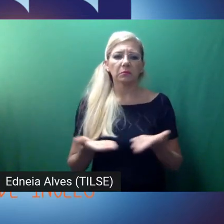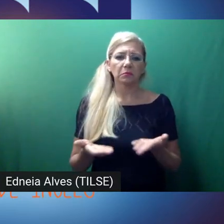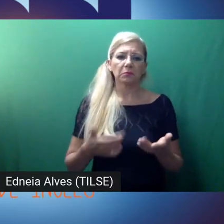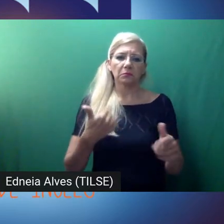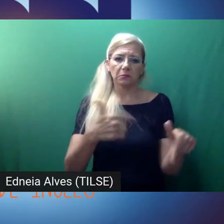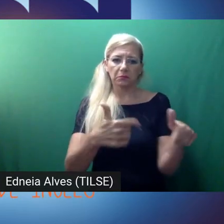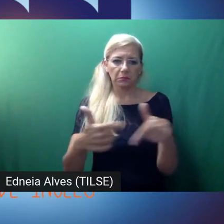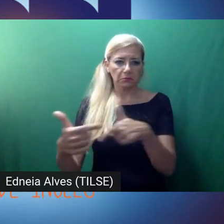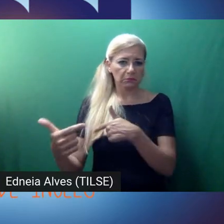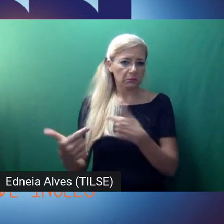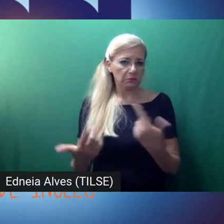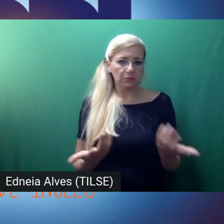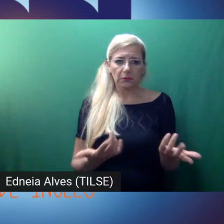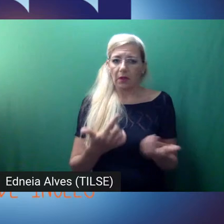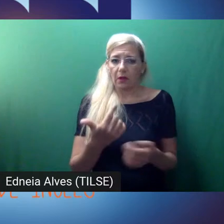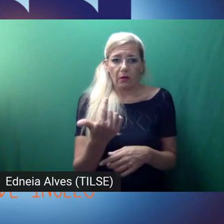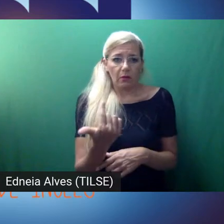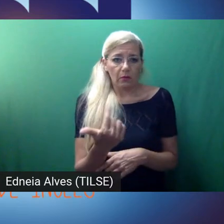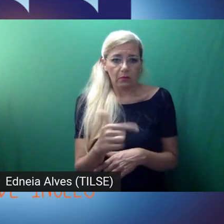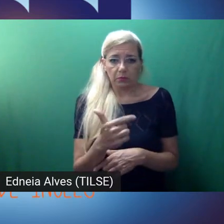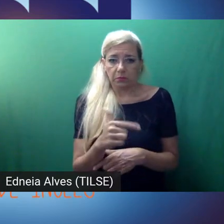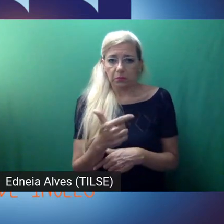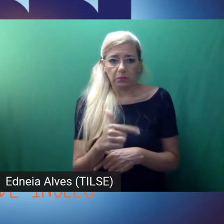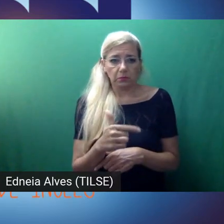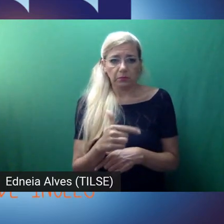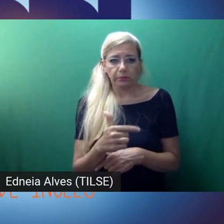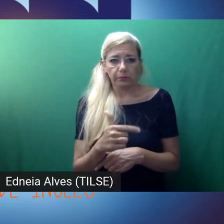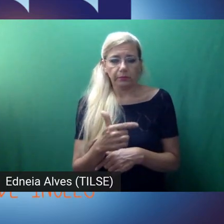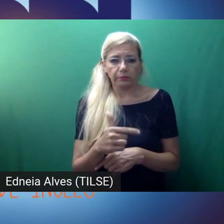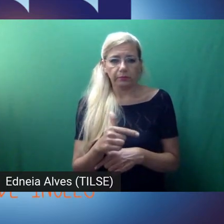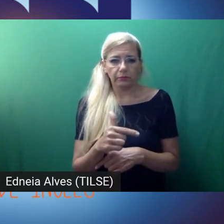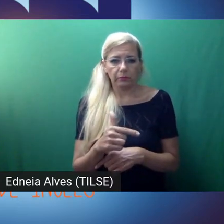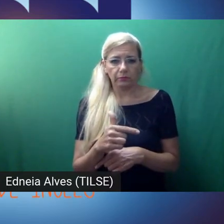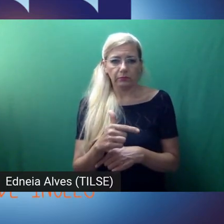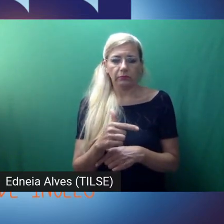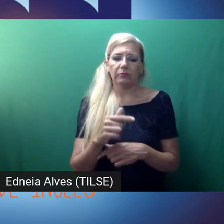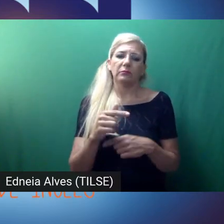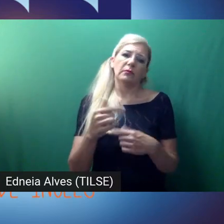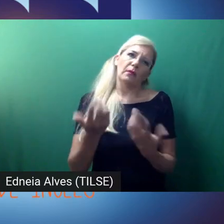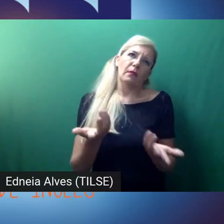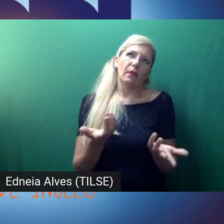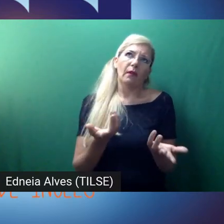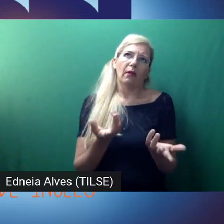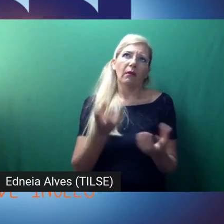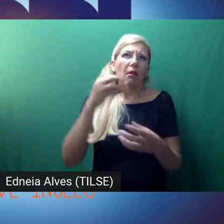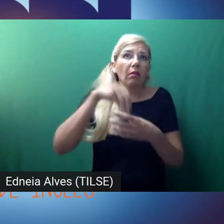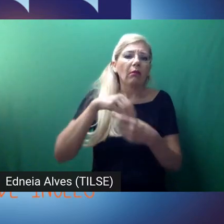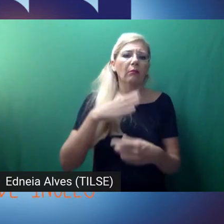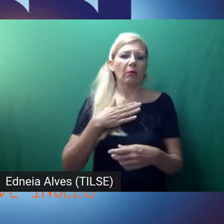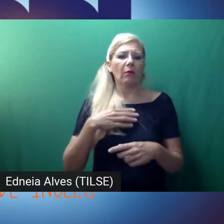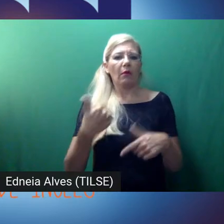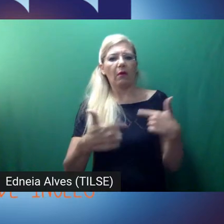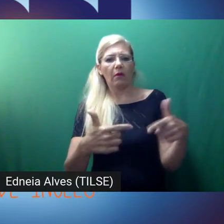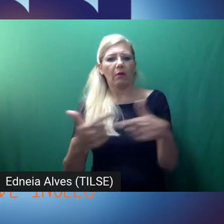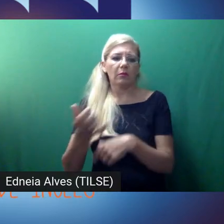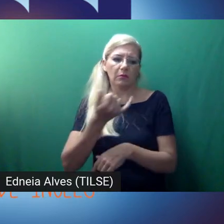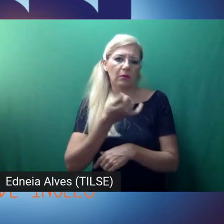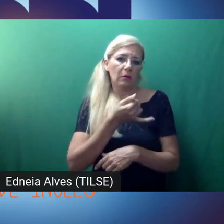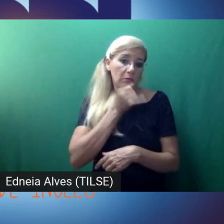did not have any citations of my work, for example. And I believe there